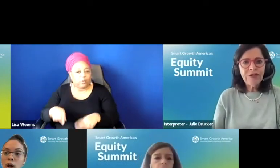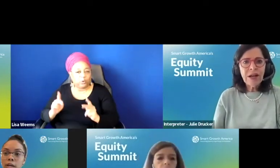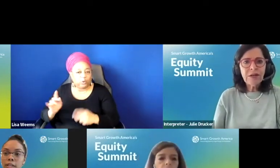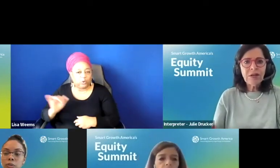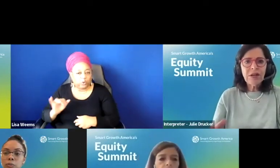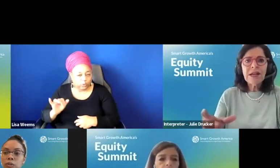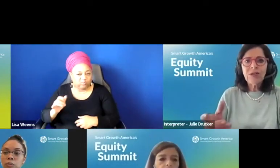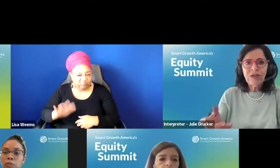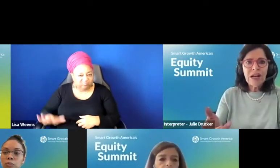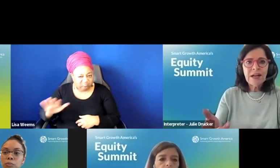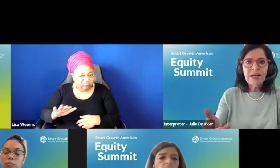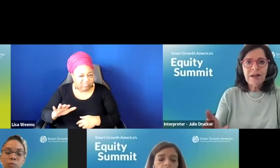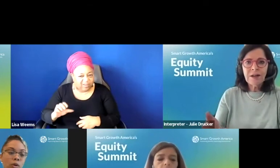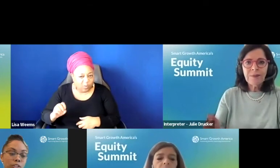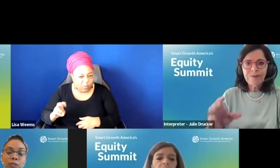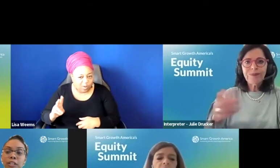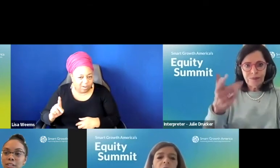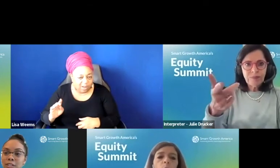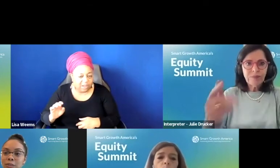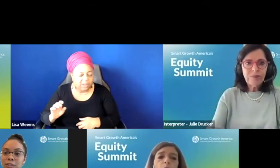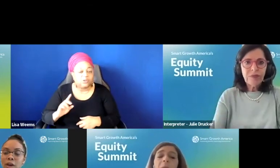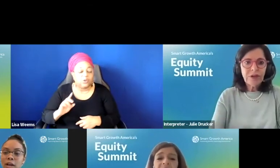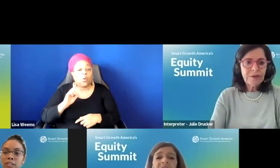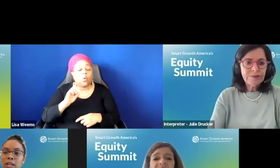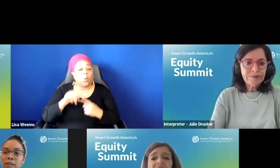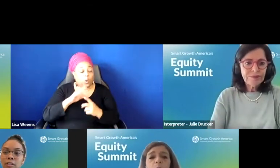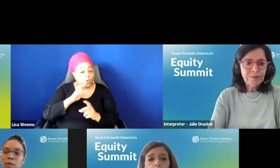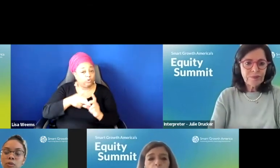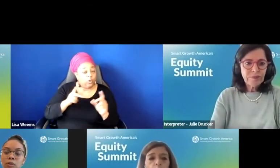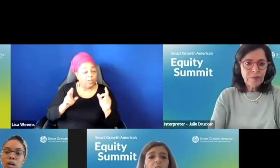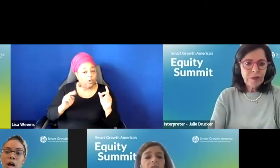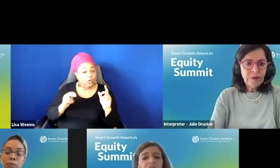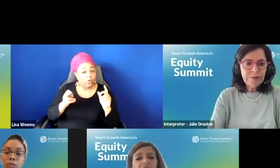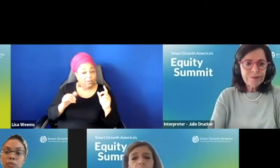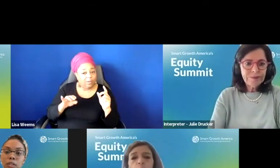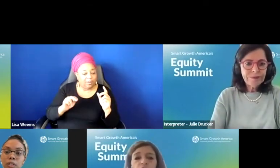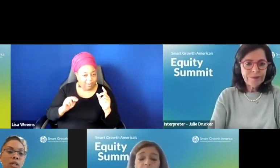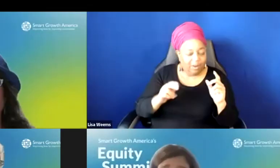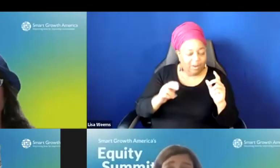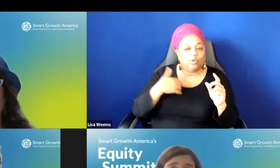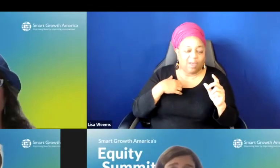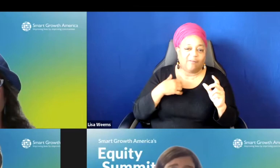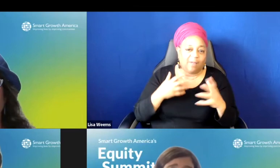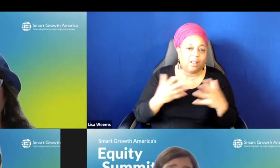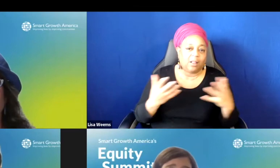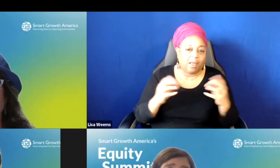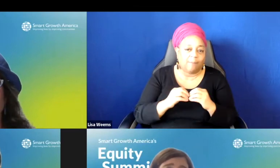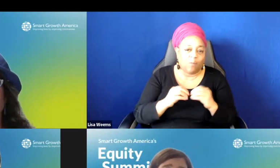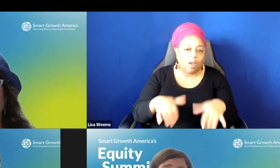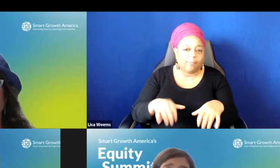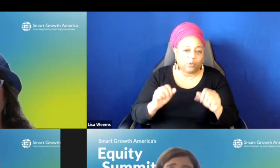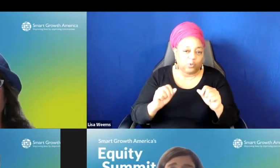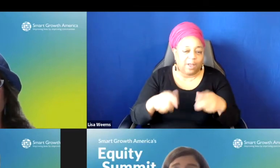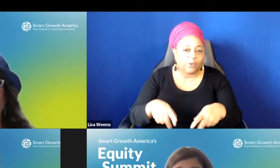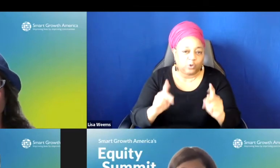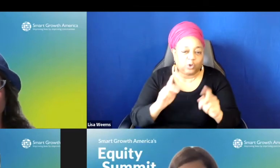area wide. So you once you're in the union, you actually have a lot more opportunity to work on projects